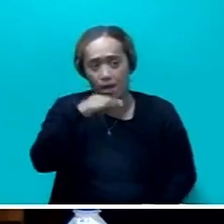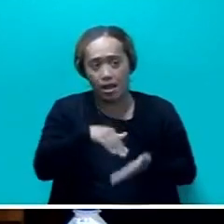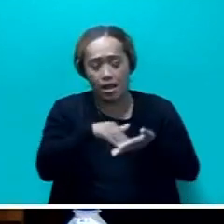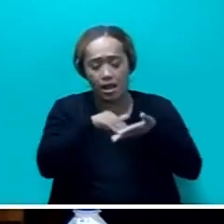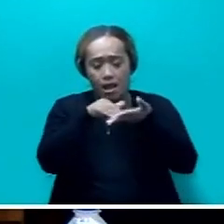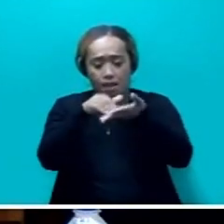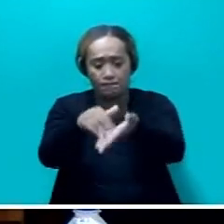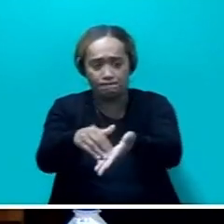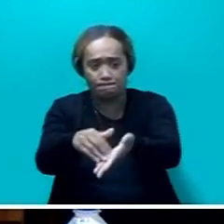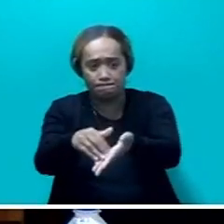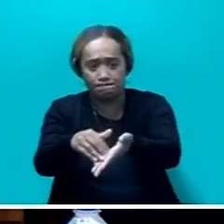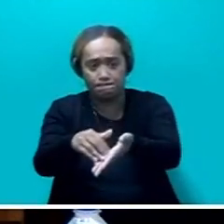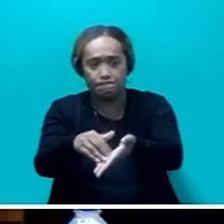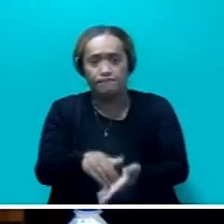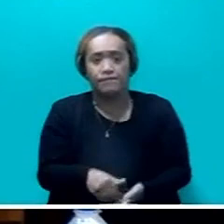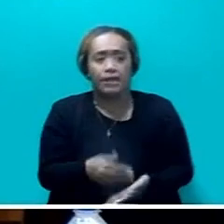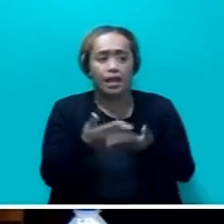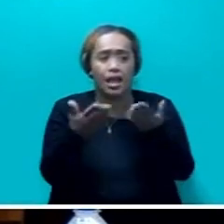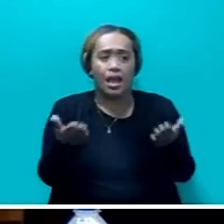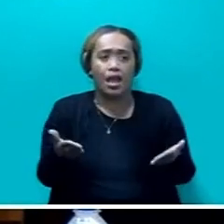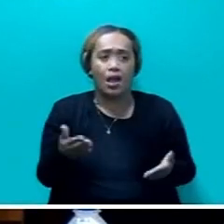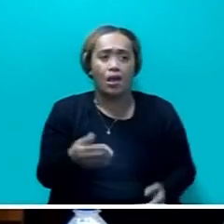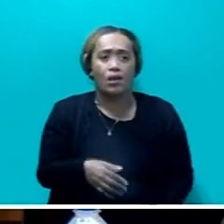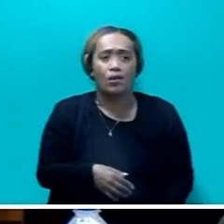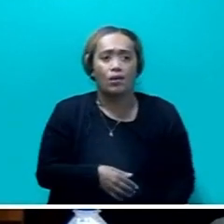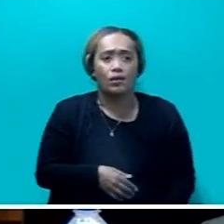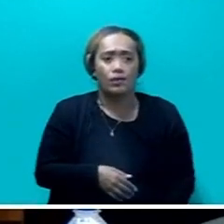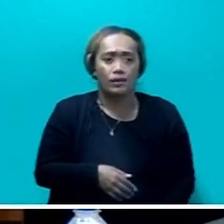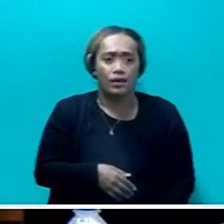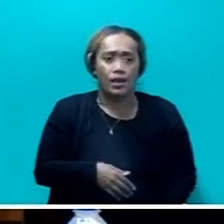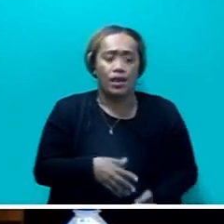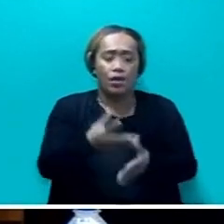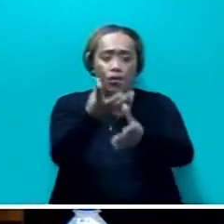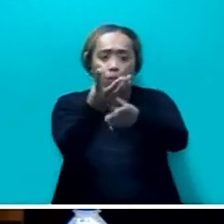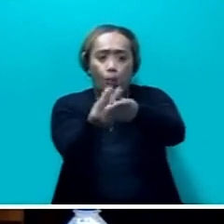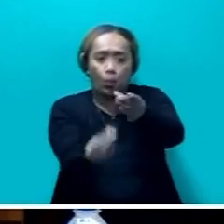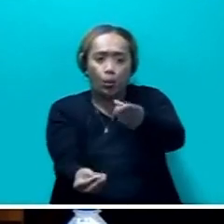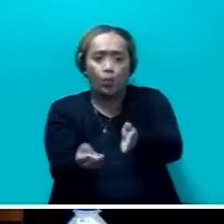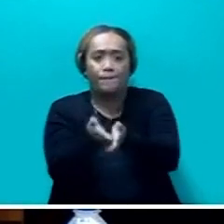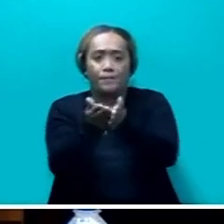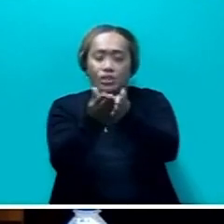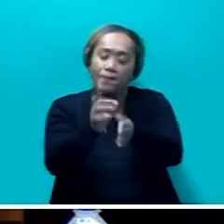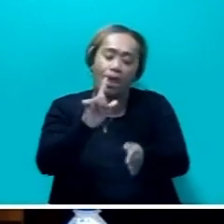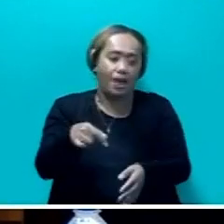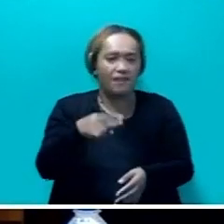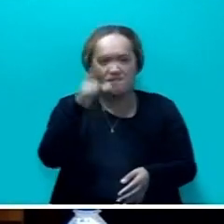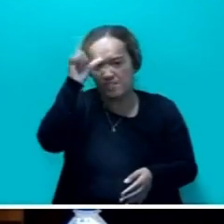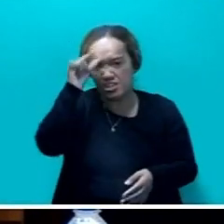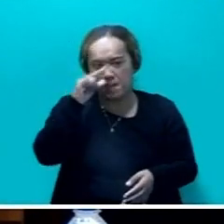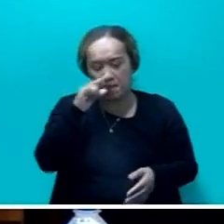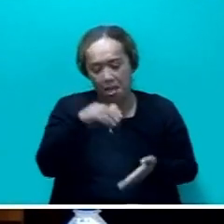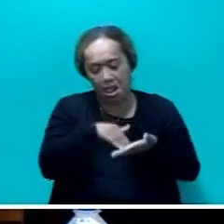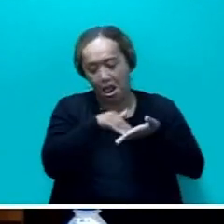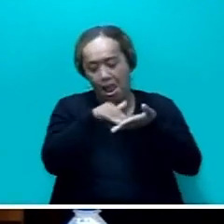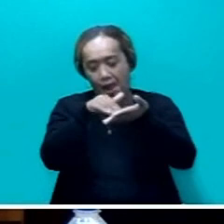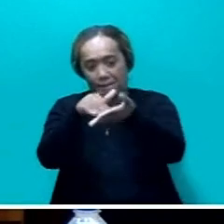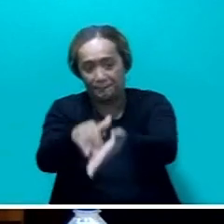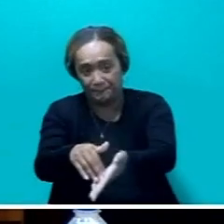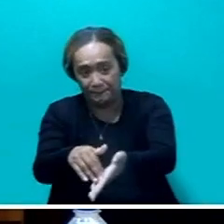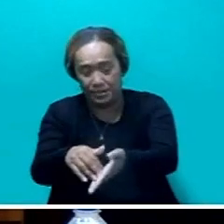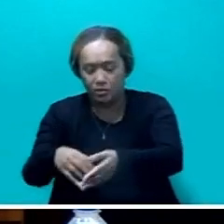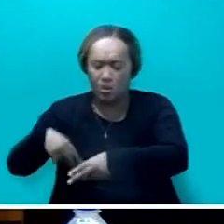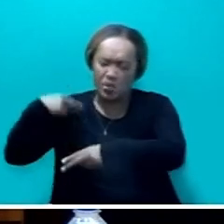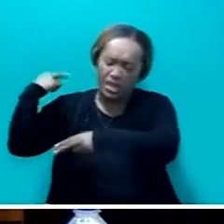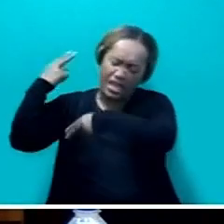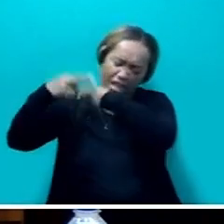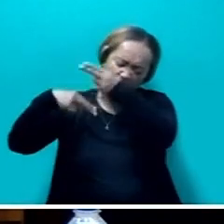in rescuing indentured laborers from this sinking ship, thereby making the first major historical